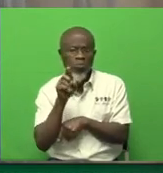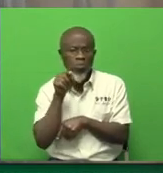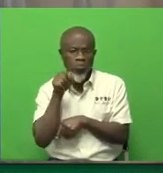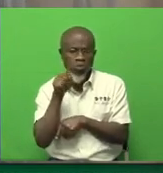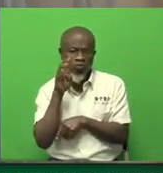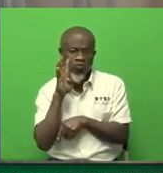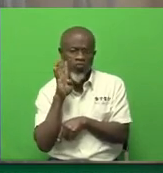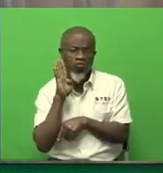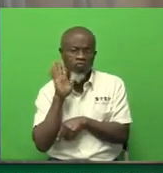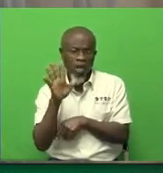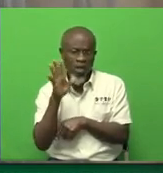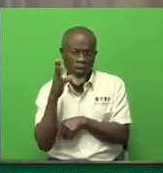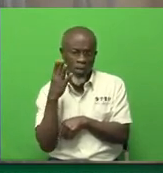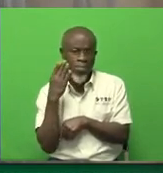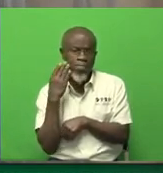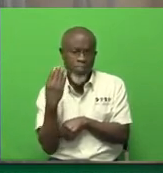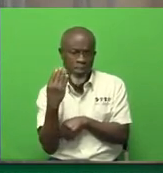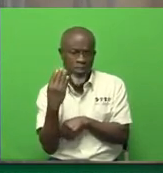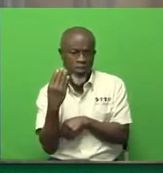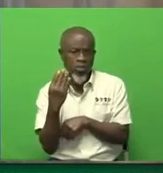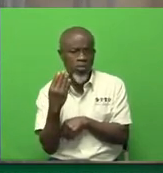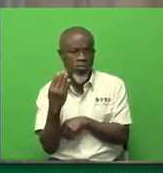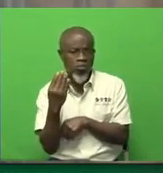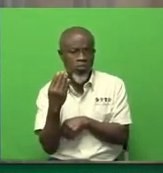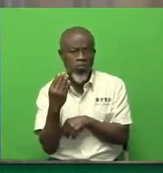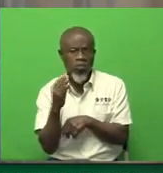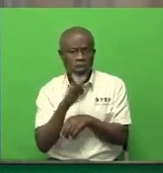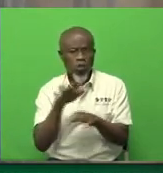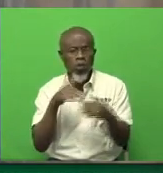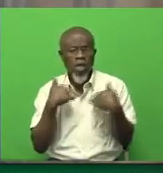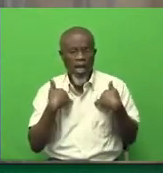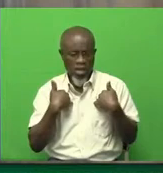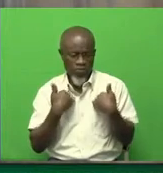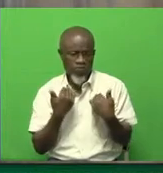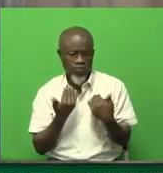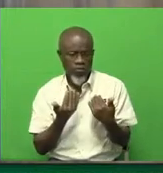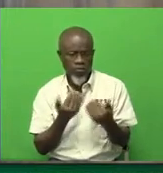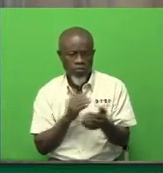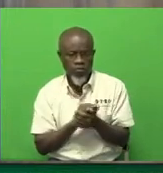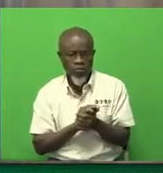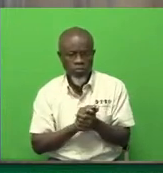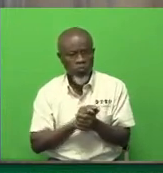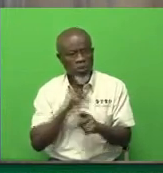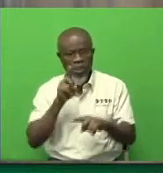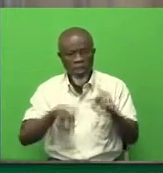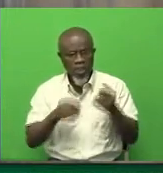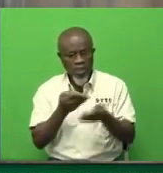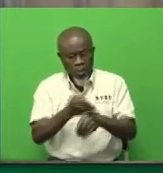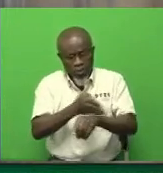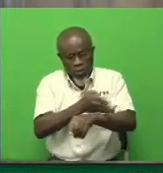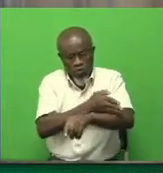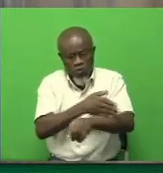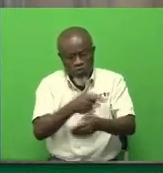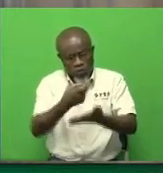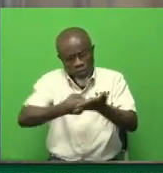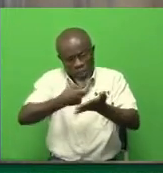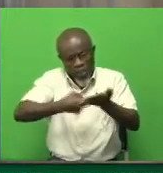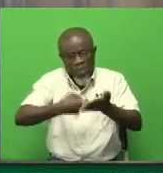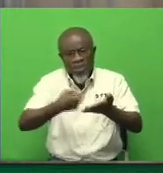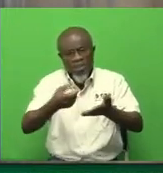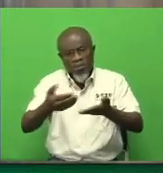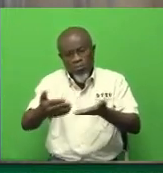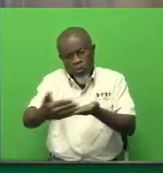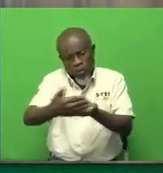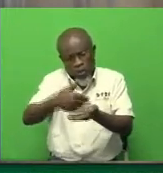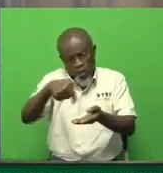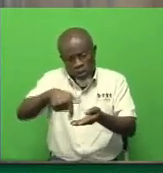billion without that ttre therefore we can improve tax collection in the country with strengthening